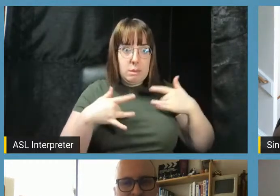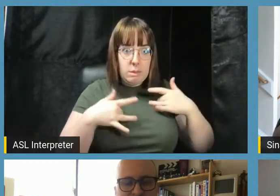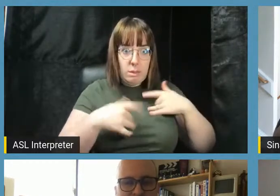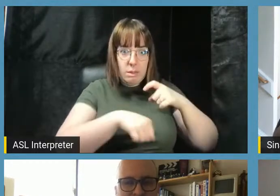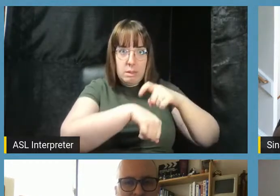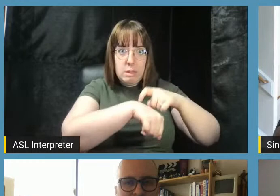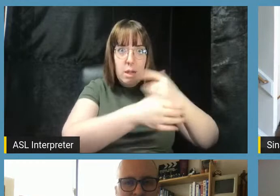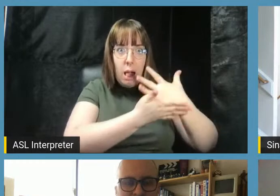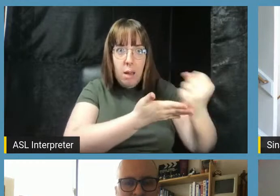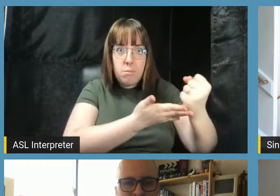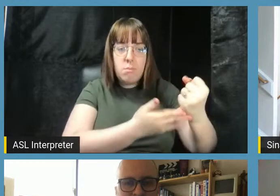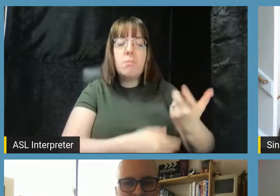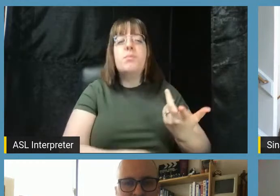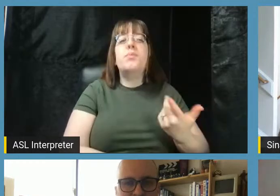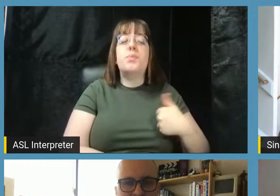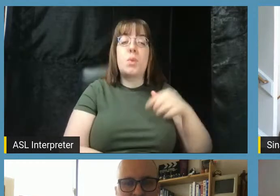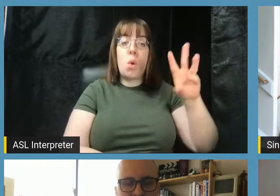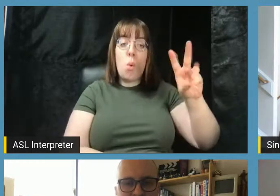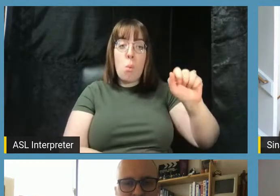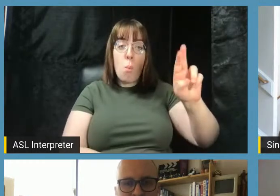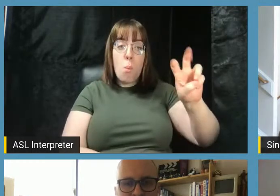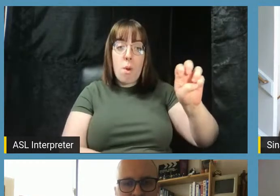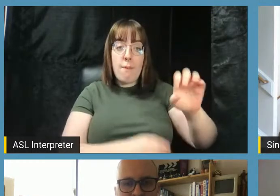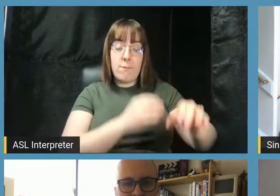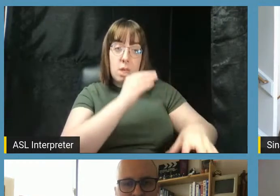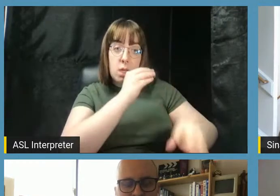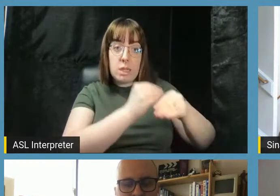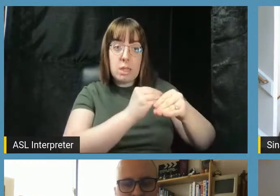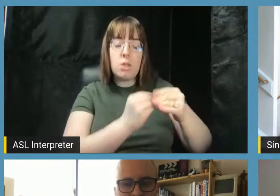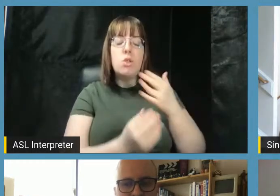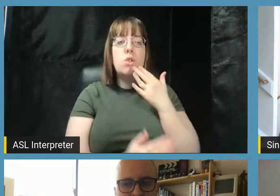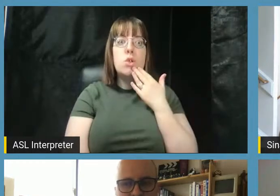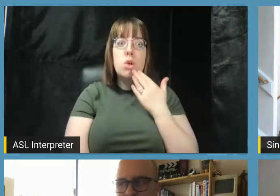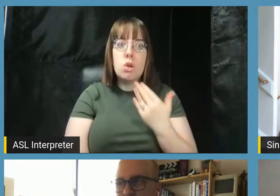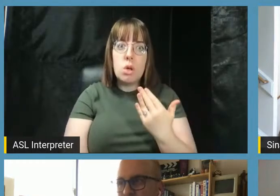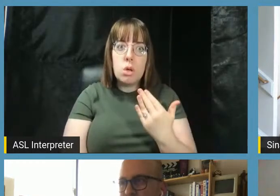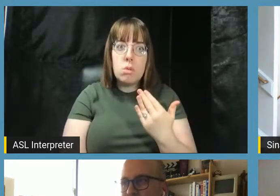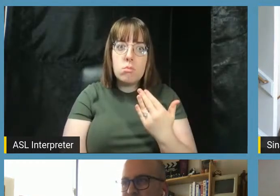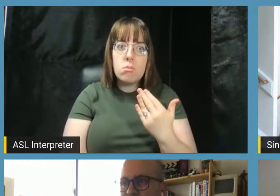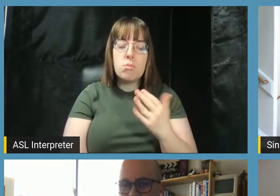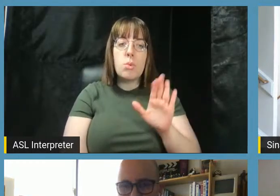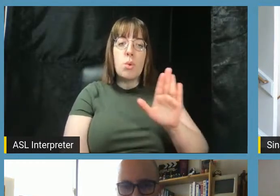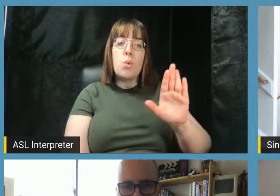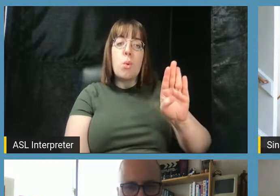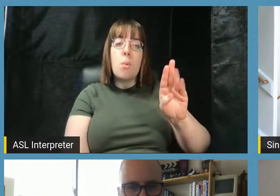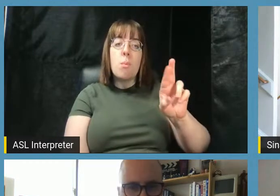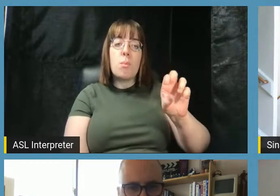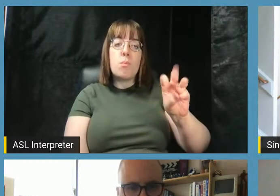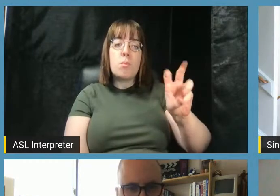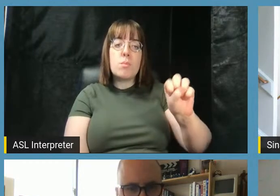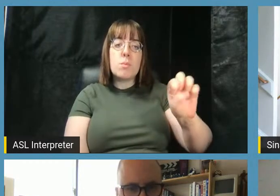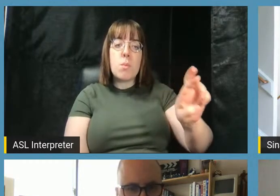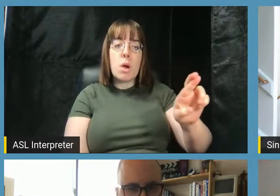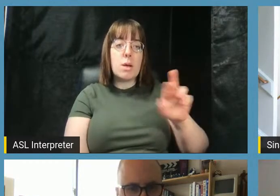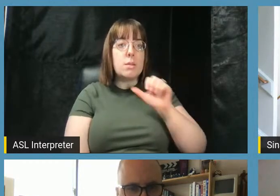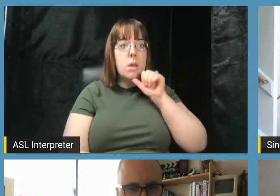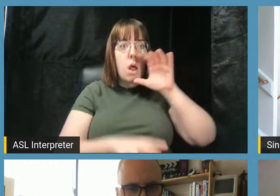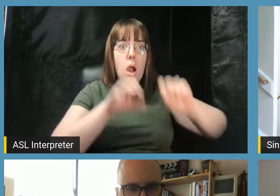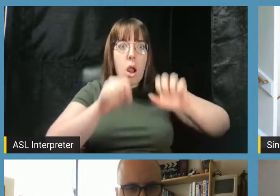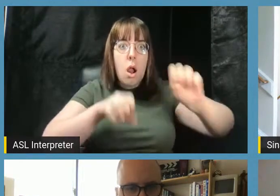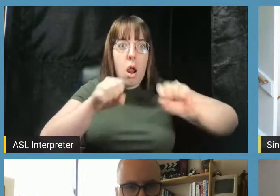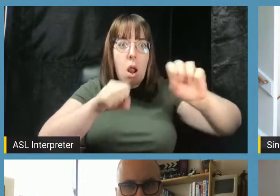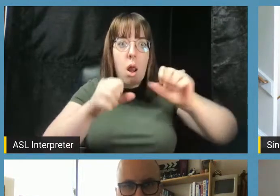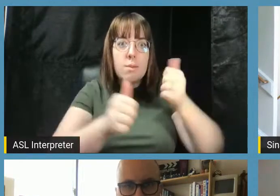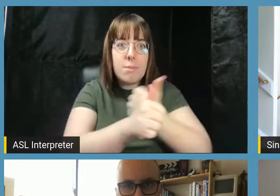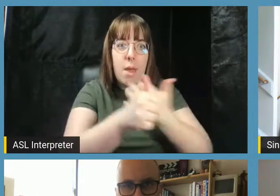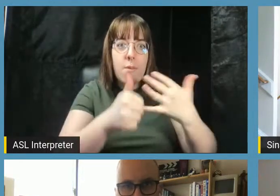Wave extension is a good one to install in your browser. Again, it's not going to catch everything, but